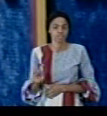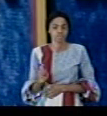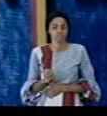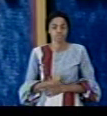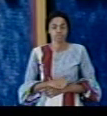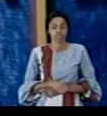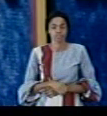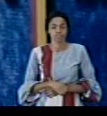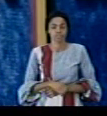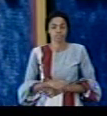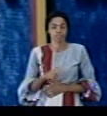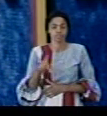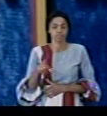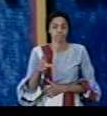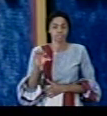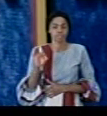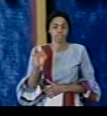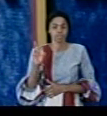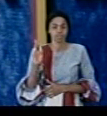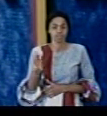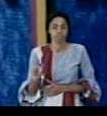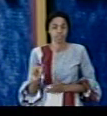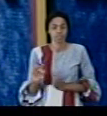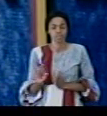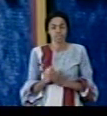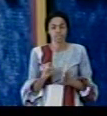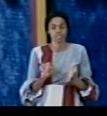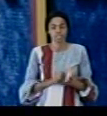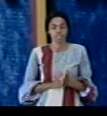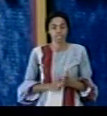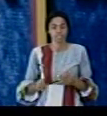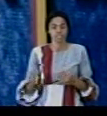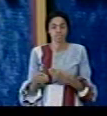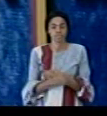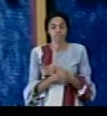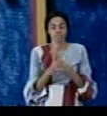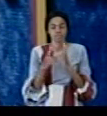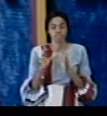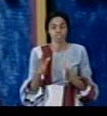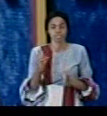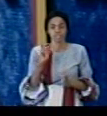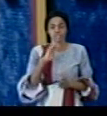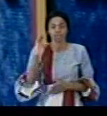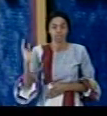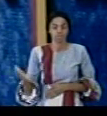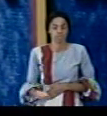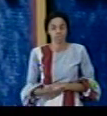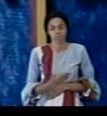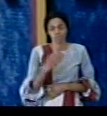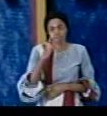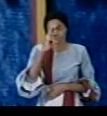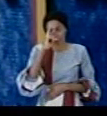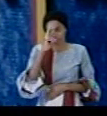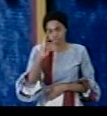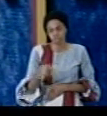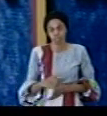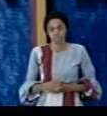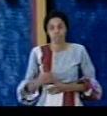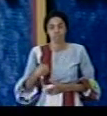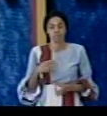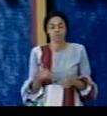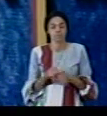Kokorayo, PFN State Officials. You are welcome, please. We also have